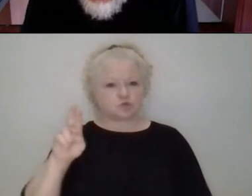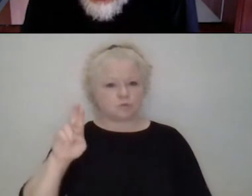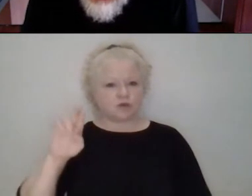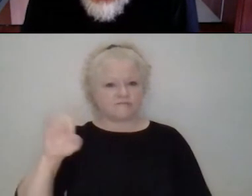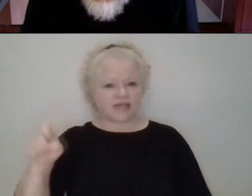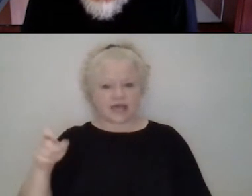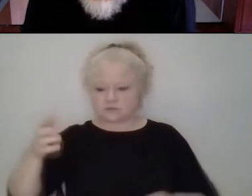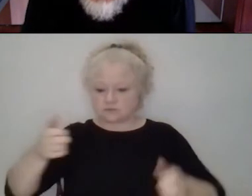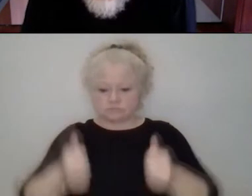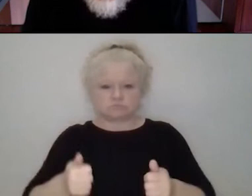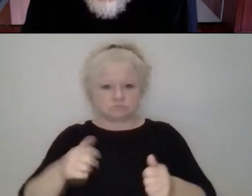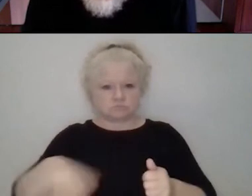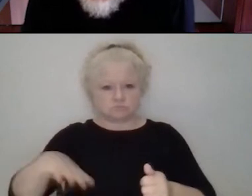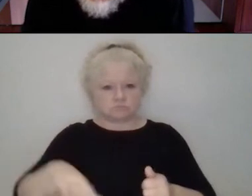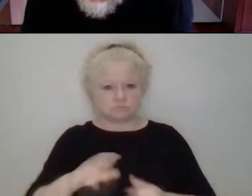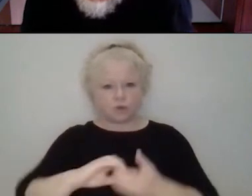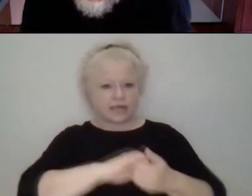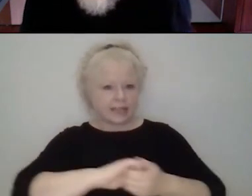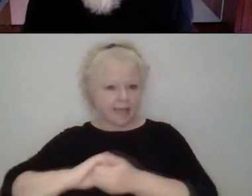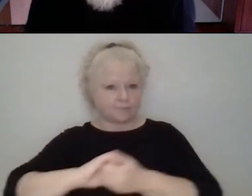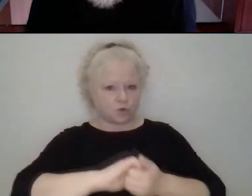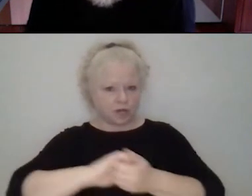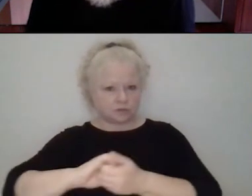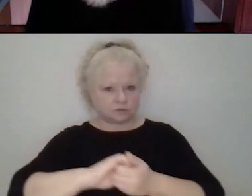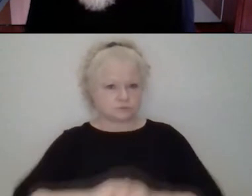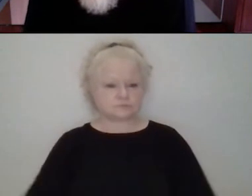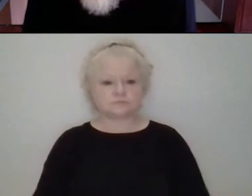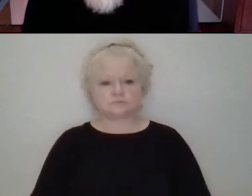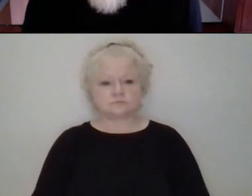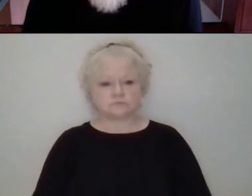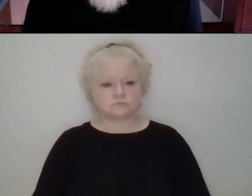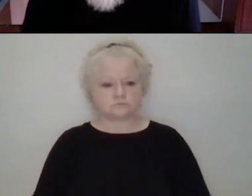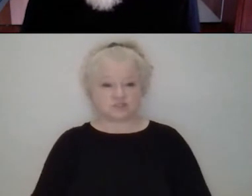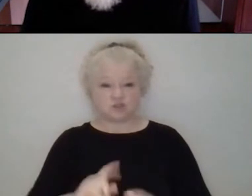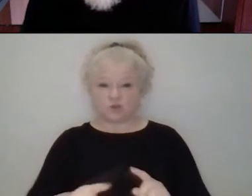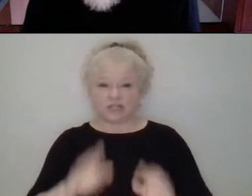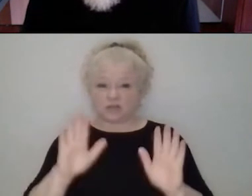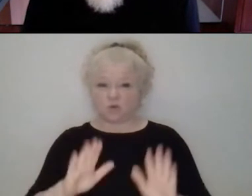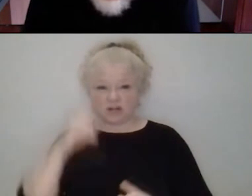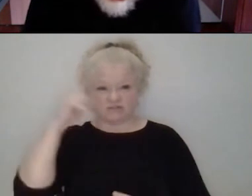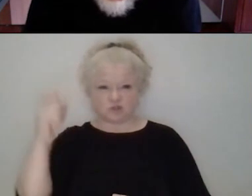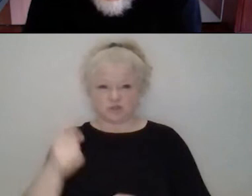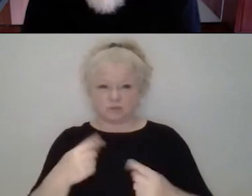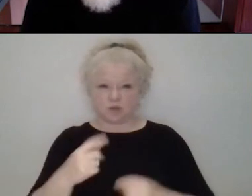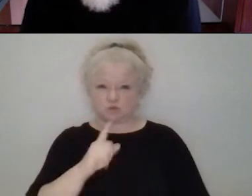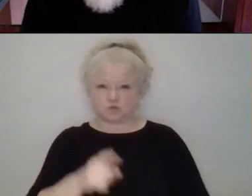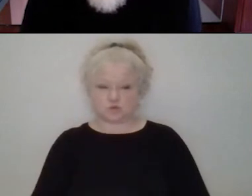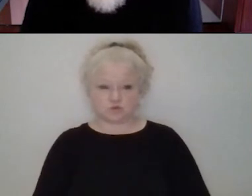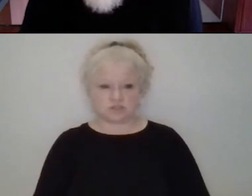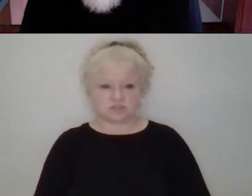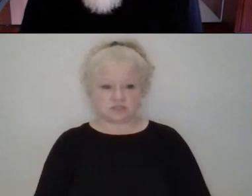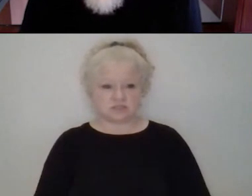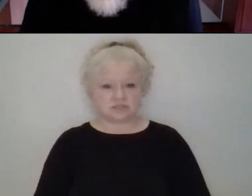the project, and is part of the amazing collaborations that I really have never dreamed of, not to be able to collaborate to the studio